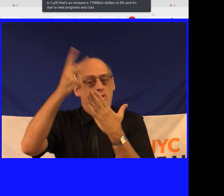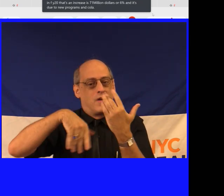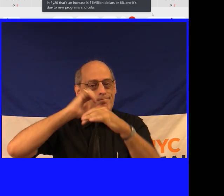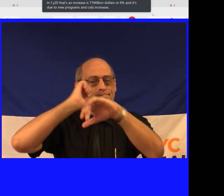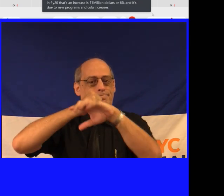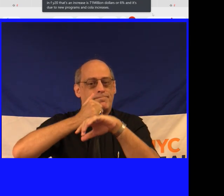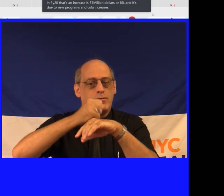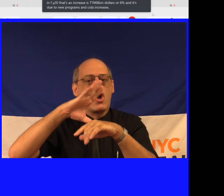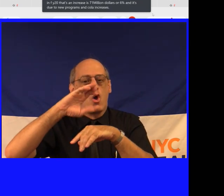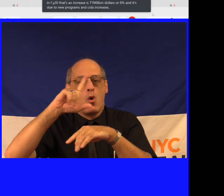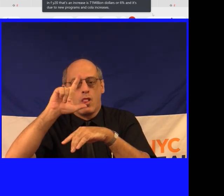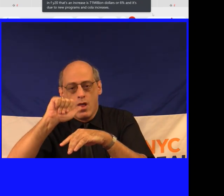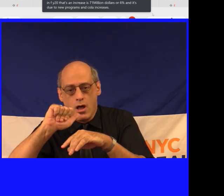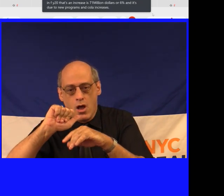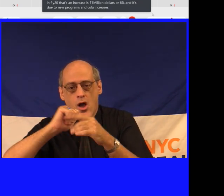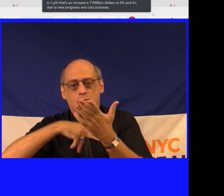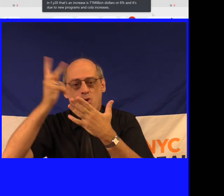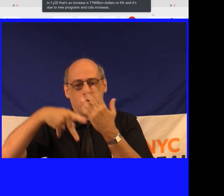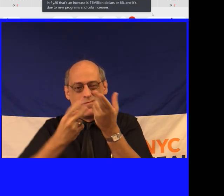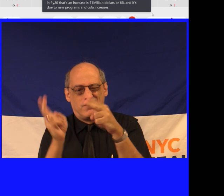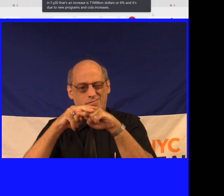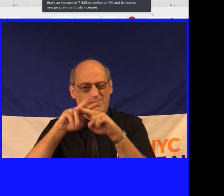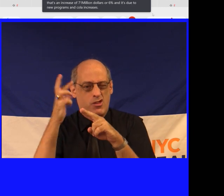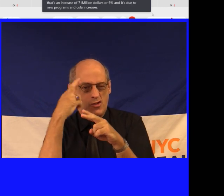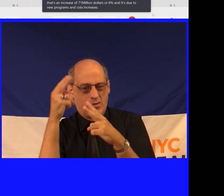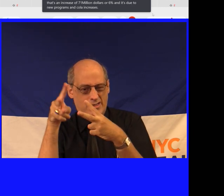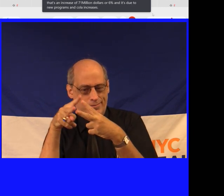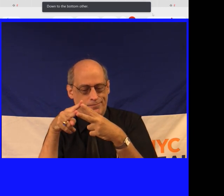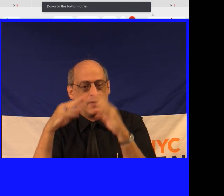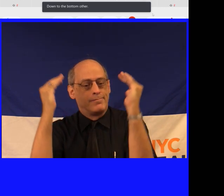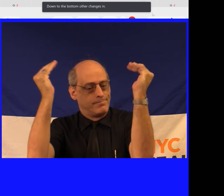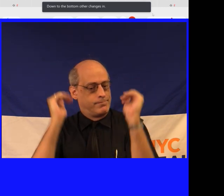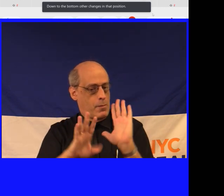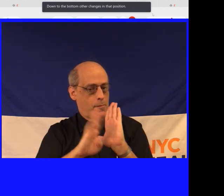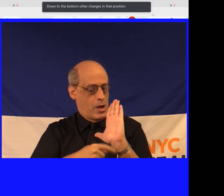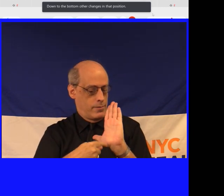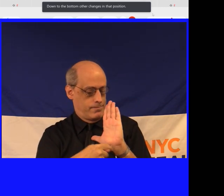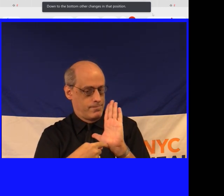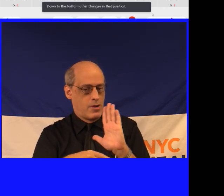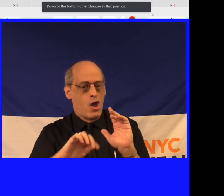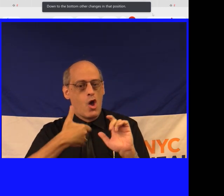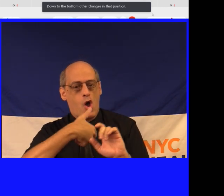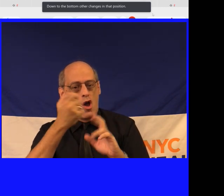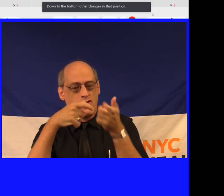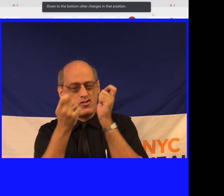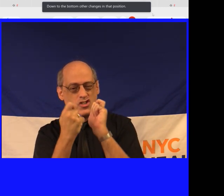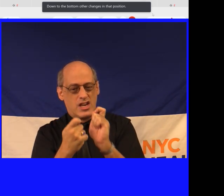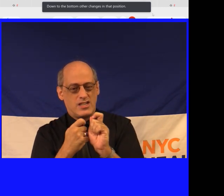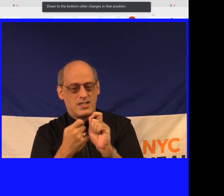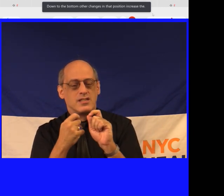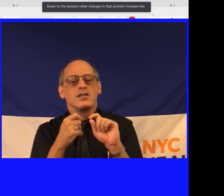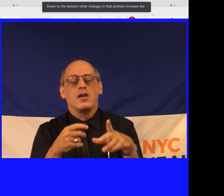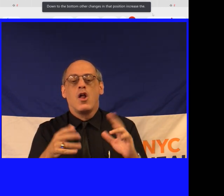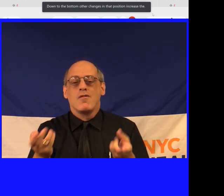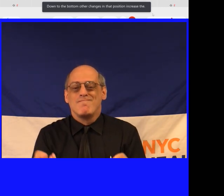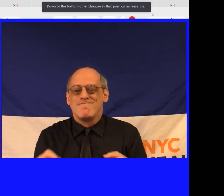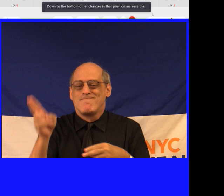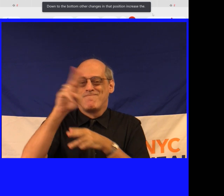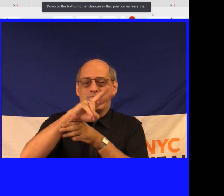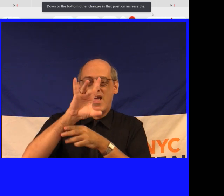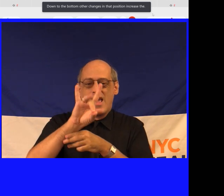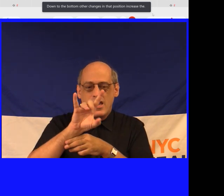increases. Moving on down to the bottom, other changes in net position. It increased 85.1